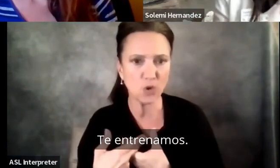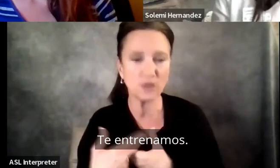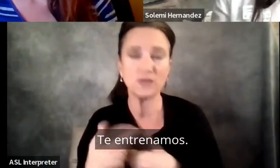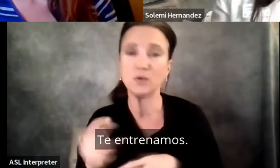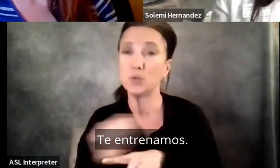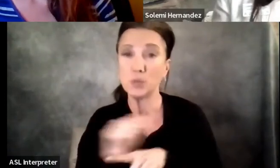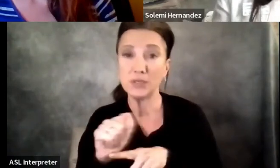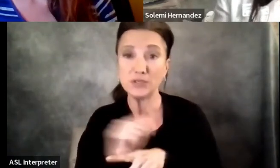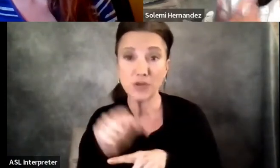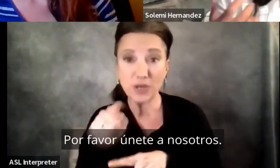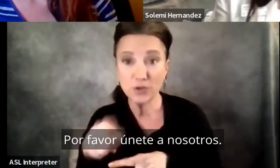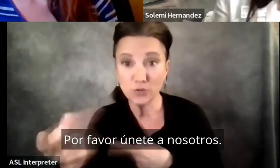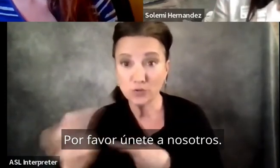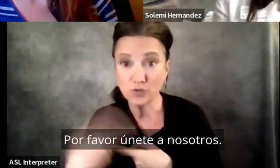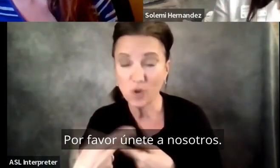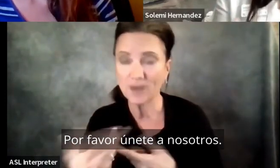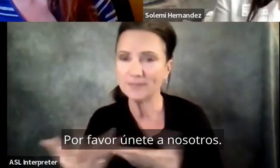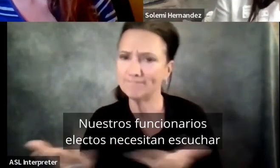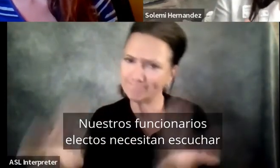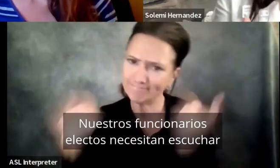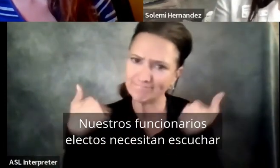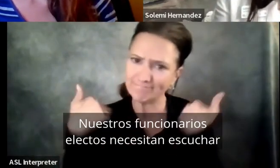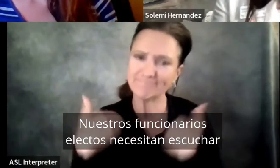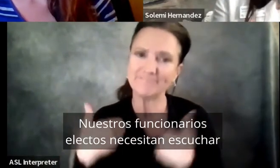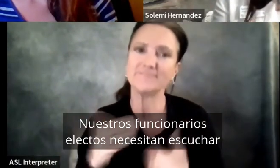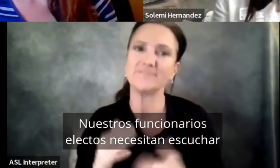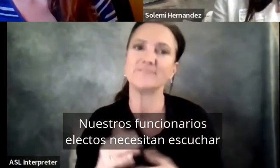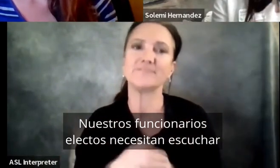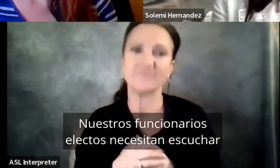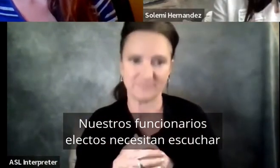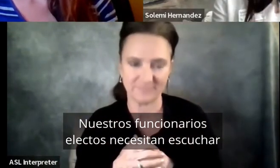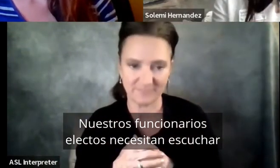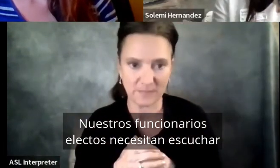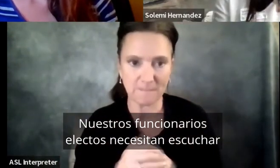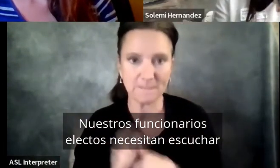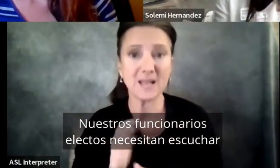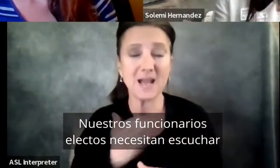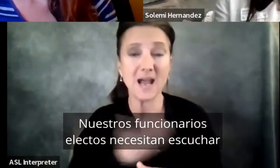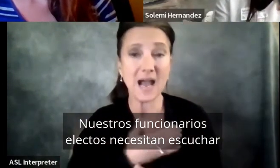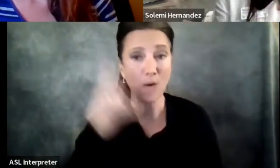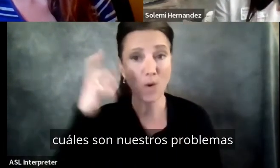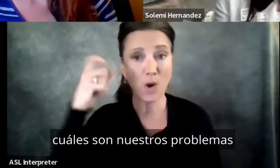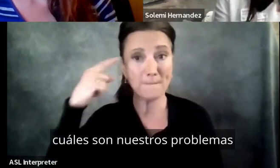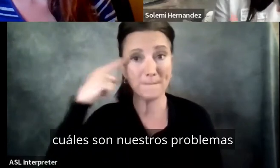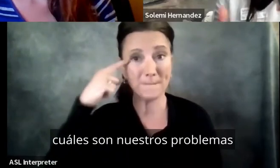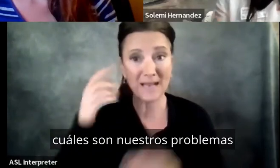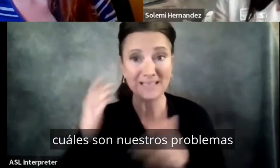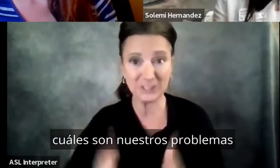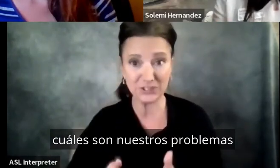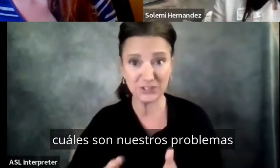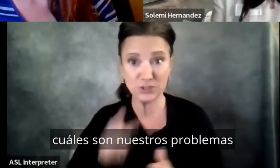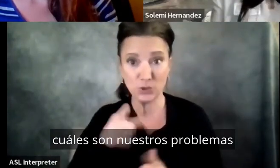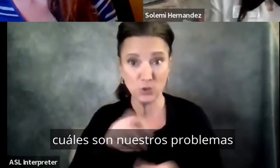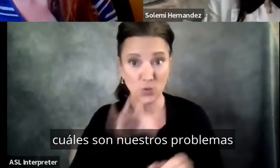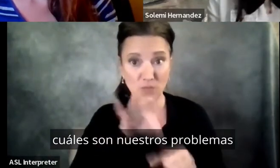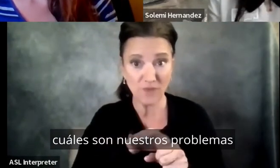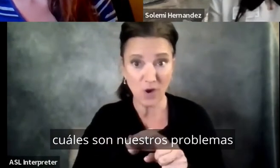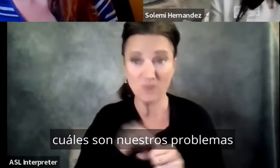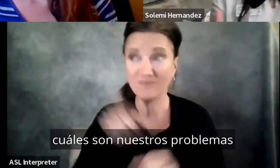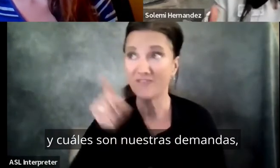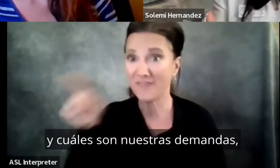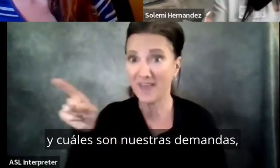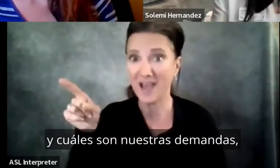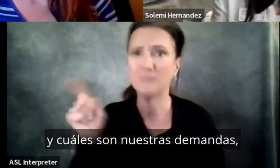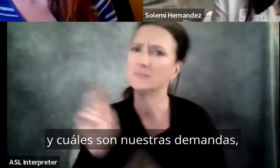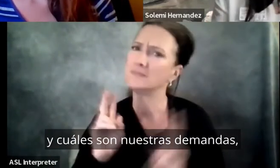you. Please join us. Our elected officials need to hear what are our